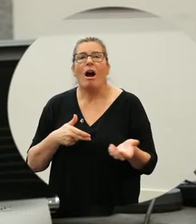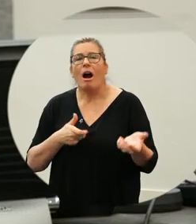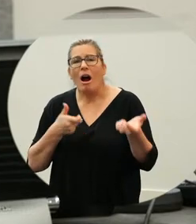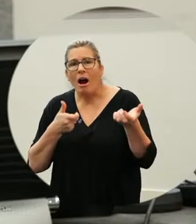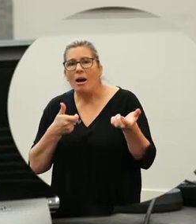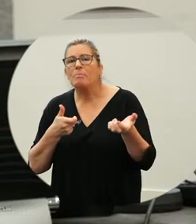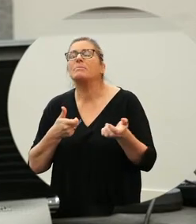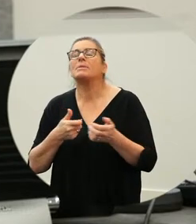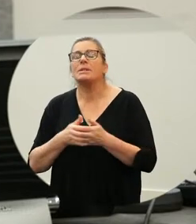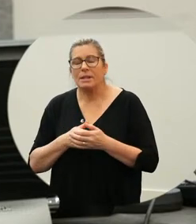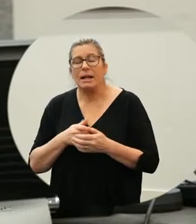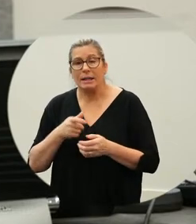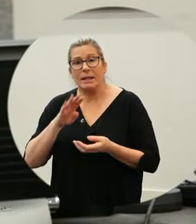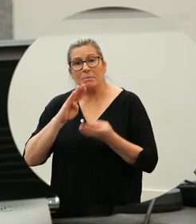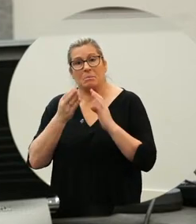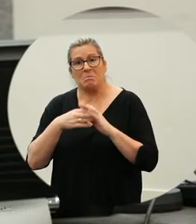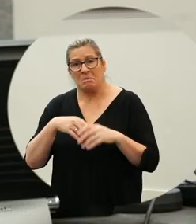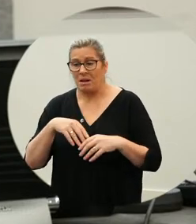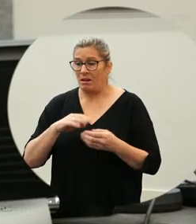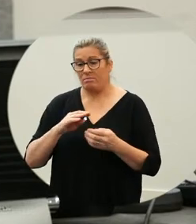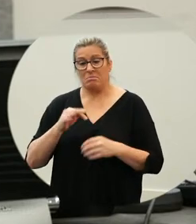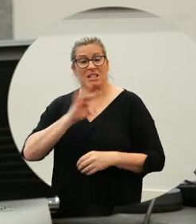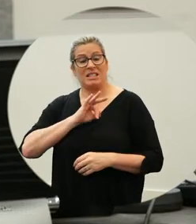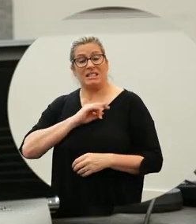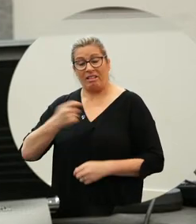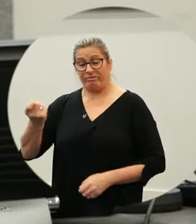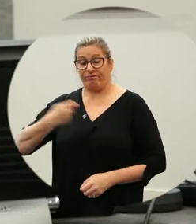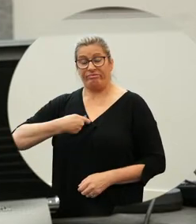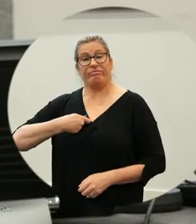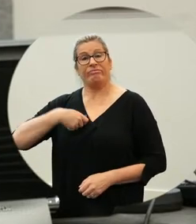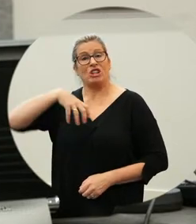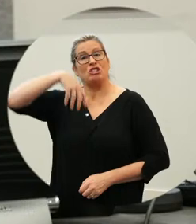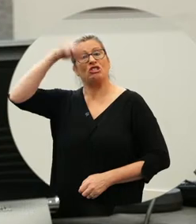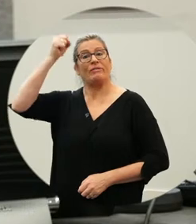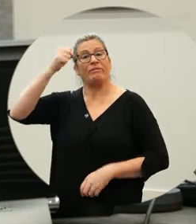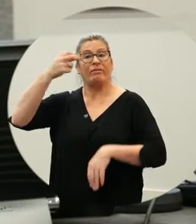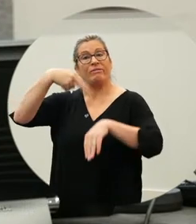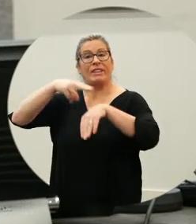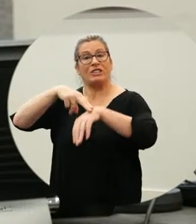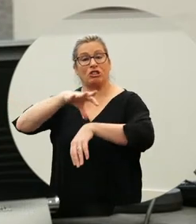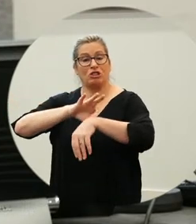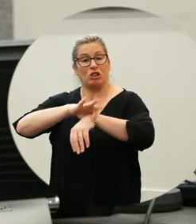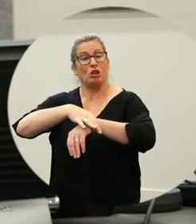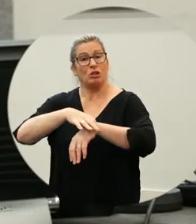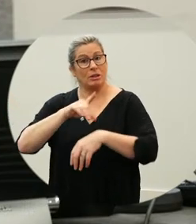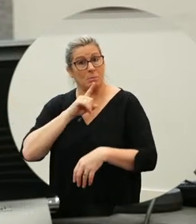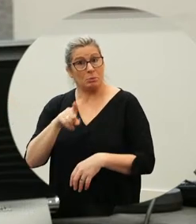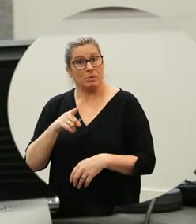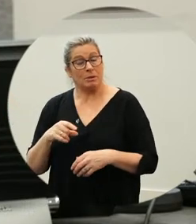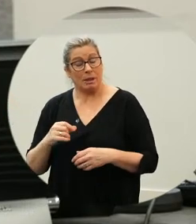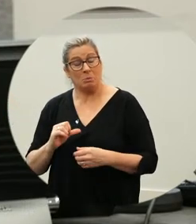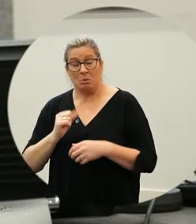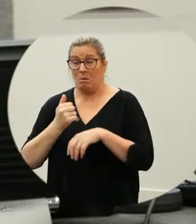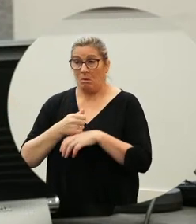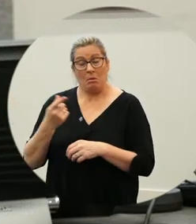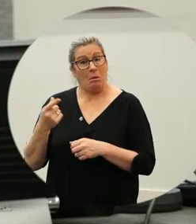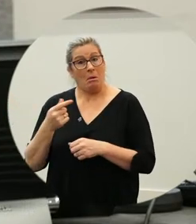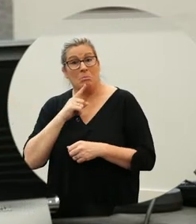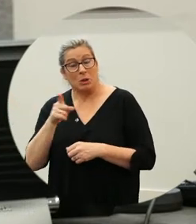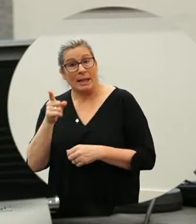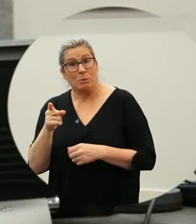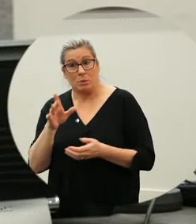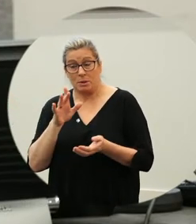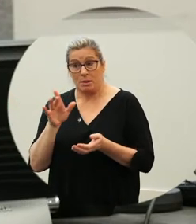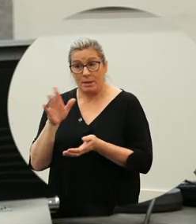took it upon himself to be Chief of National Security. He was a very formidable figure. In the end, he was the central